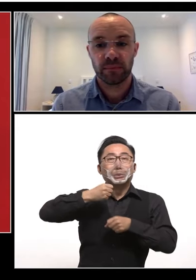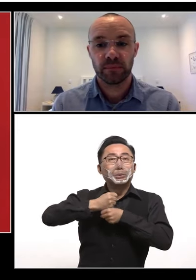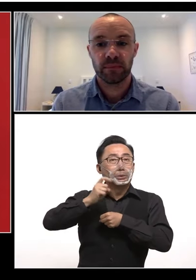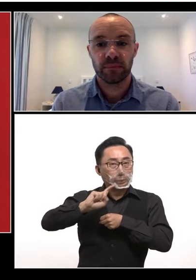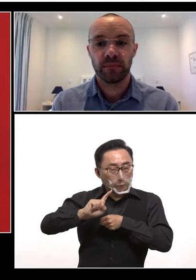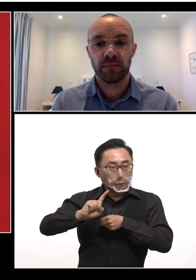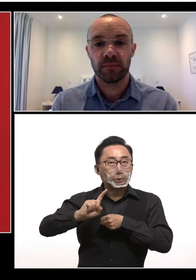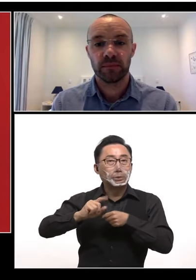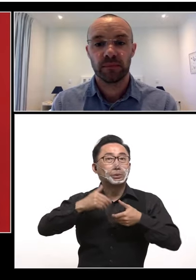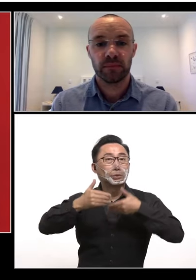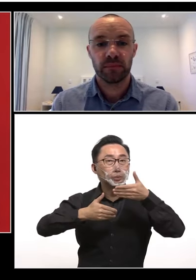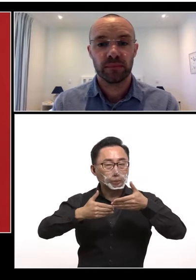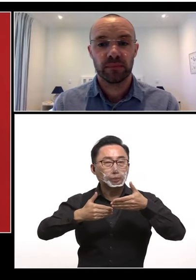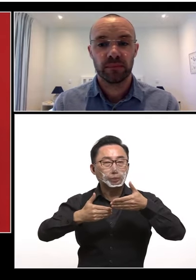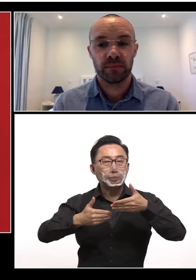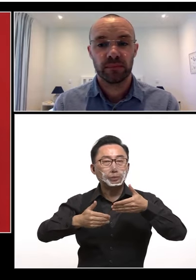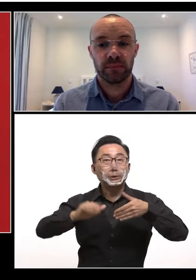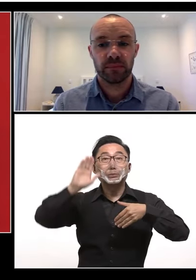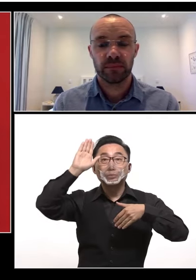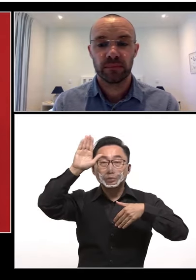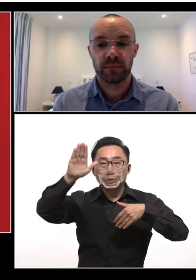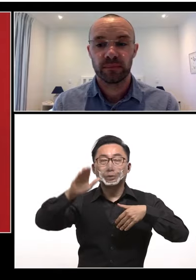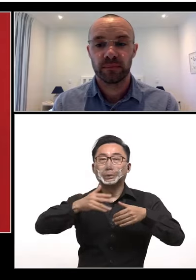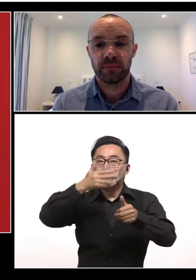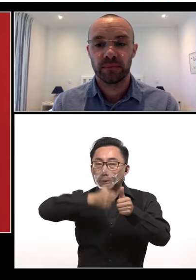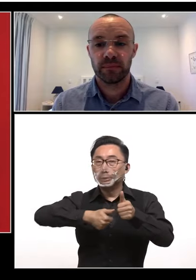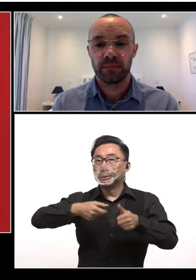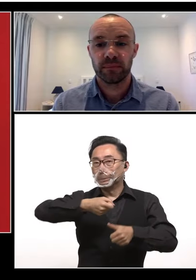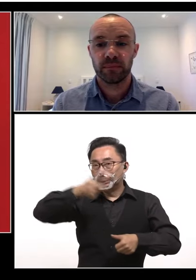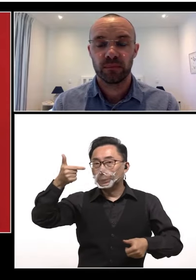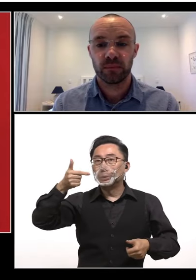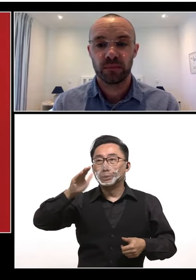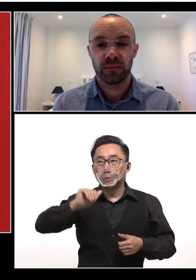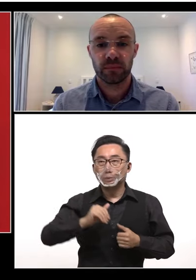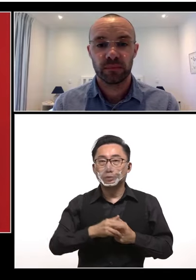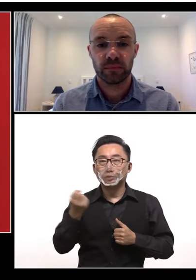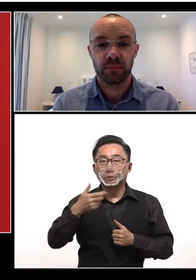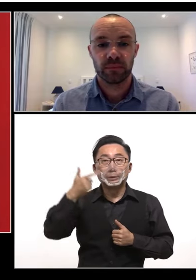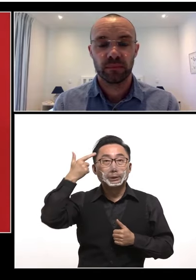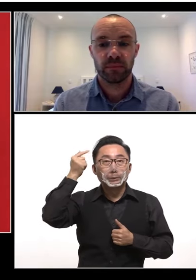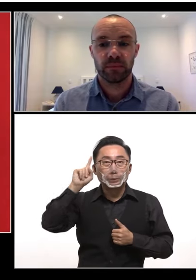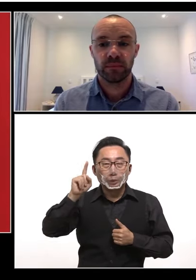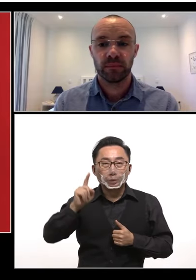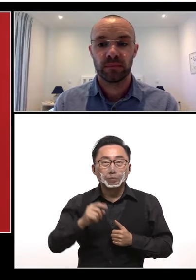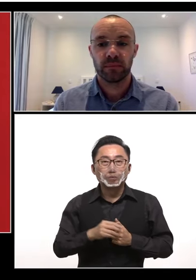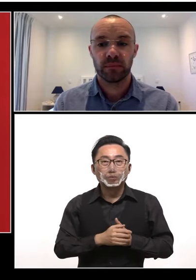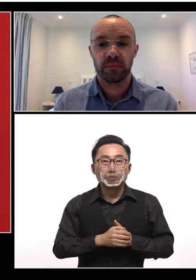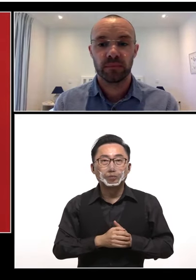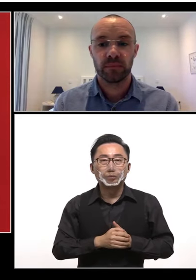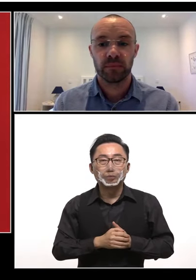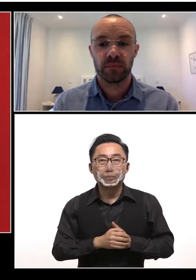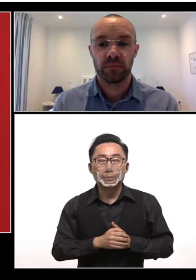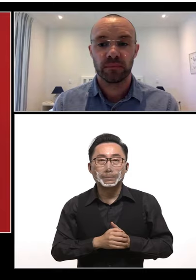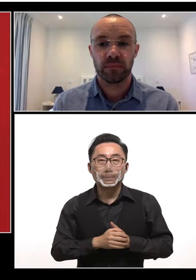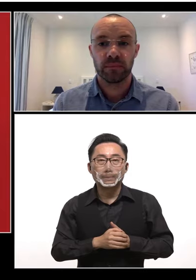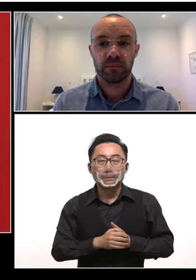future. That's my aim. So I want to show that deaf and hearing people can work together. We don't have to work in silos. And deaf people have got these